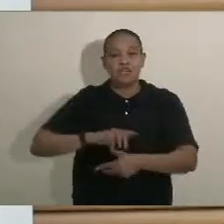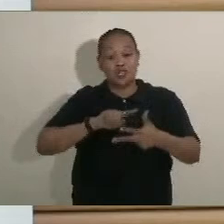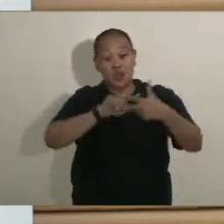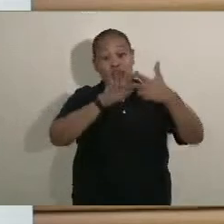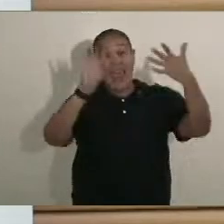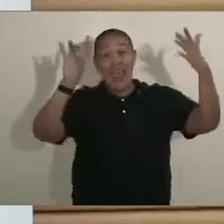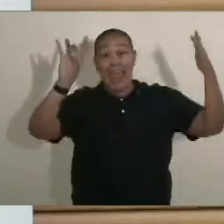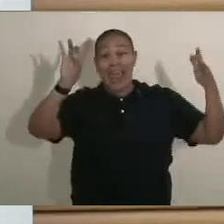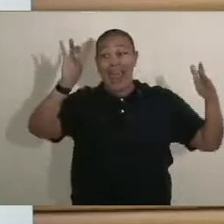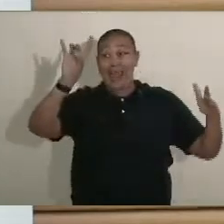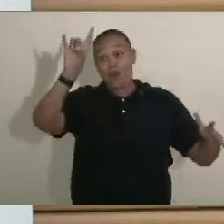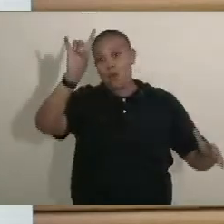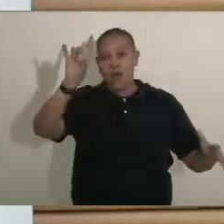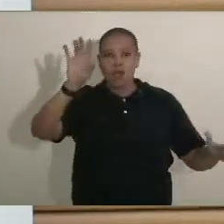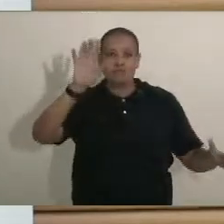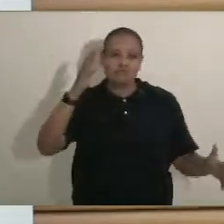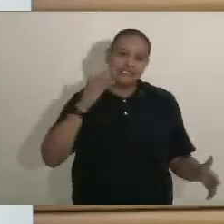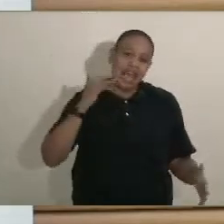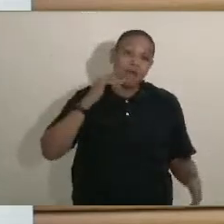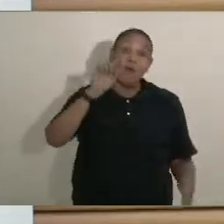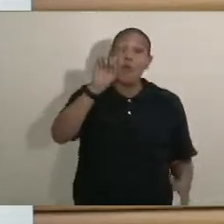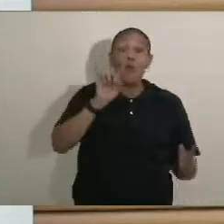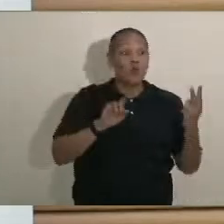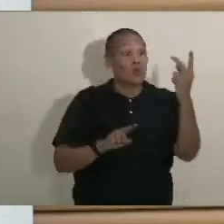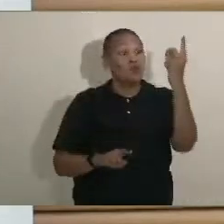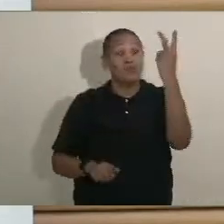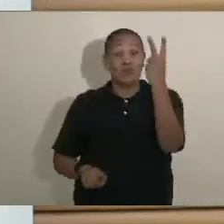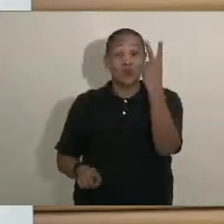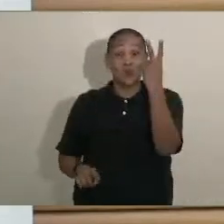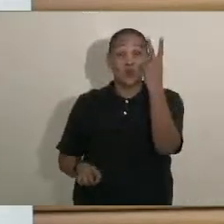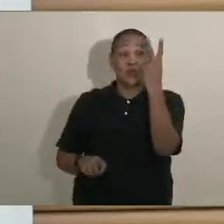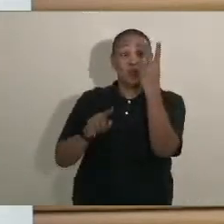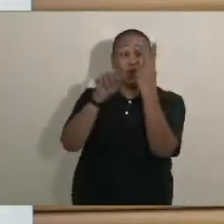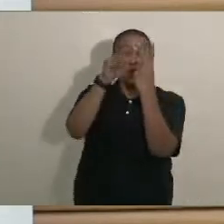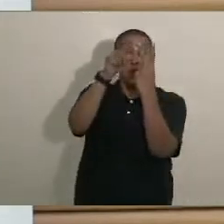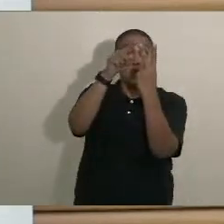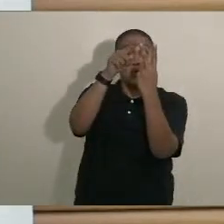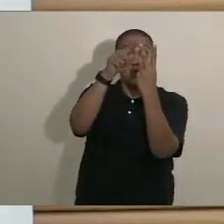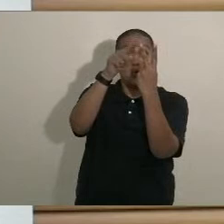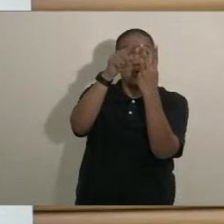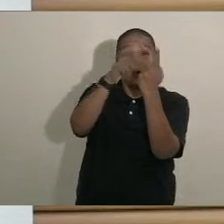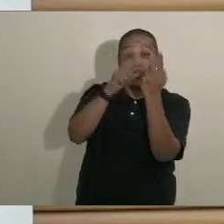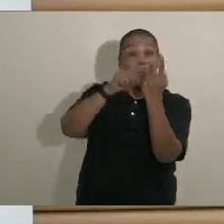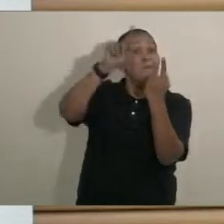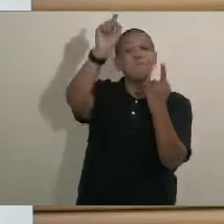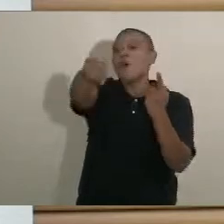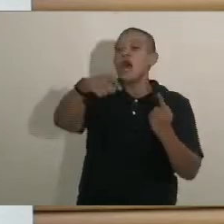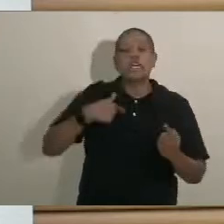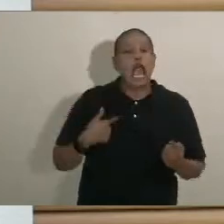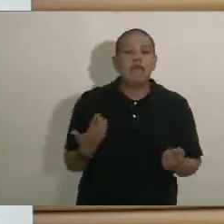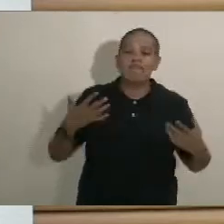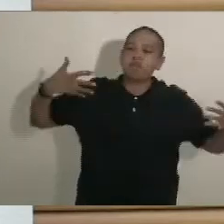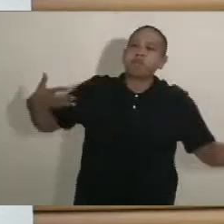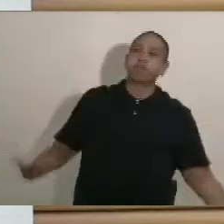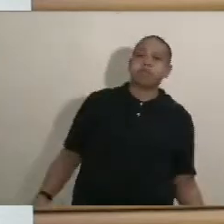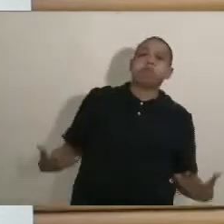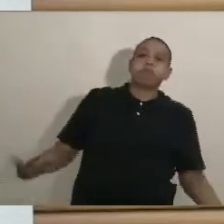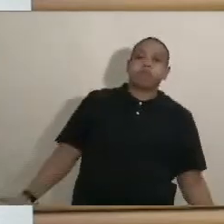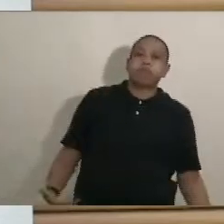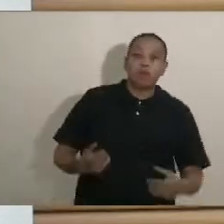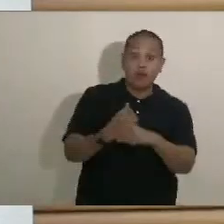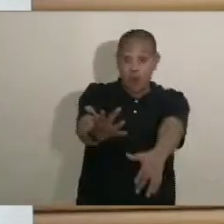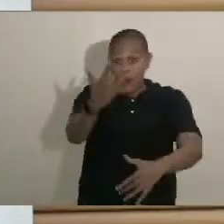2 obese or overweight, increasing their risk of developing a lifestyle or non-communicable disease. Those are the